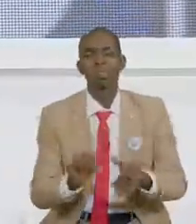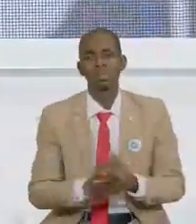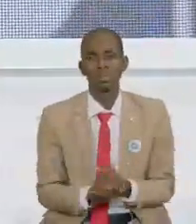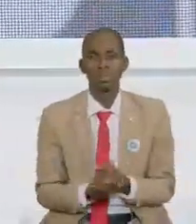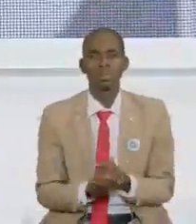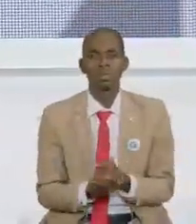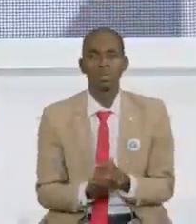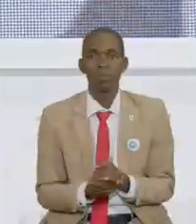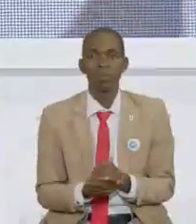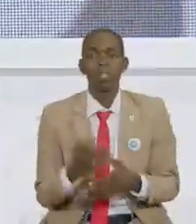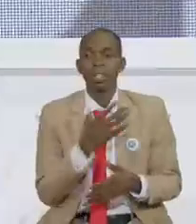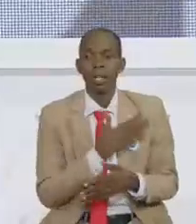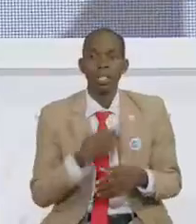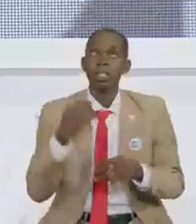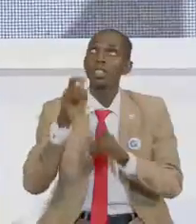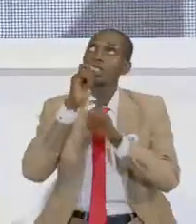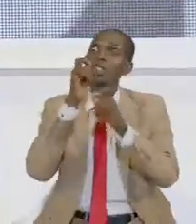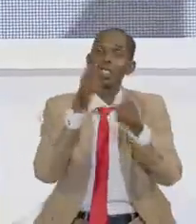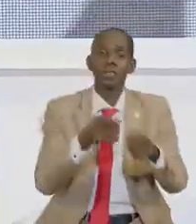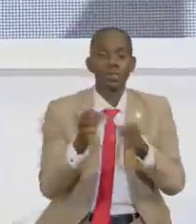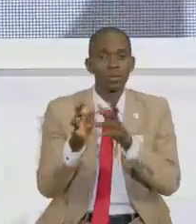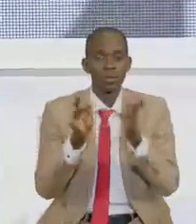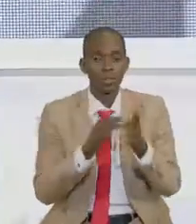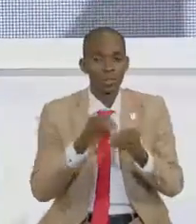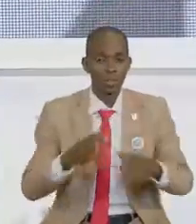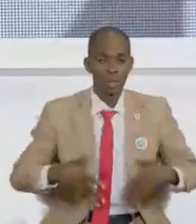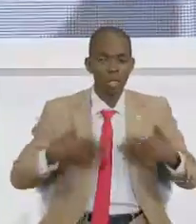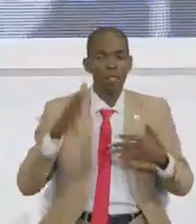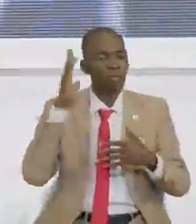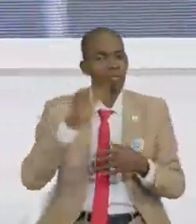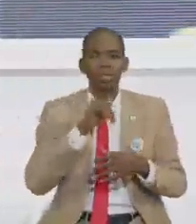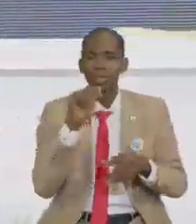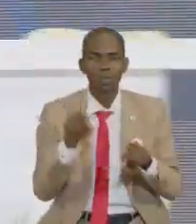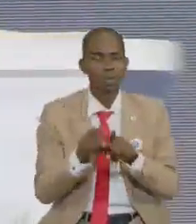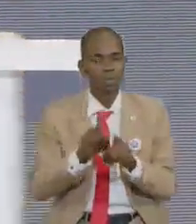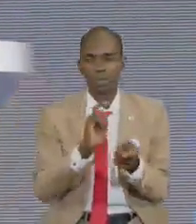And the gift of Jesus in your life will not change.